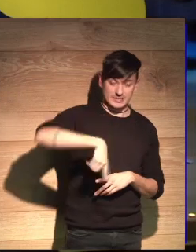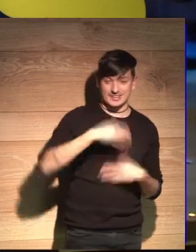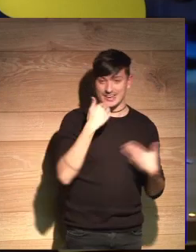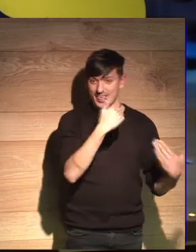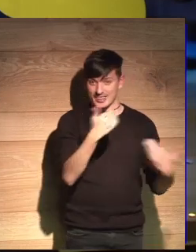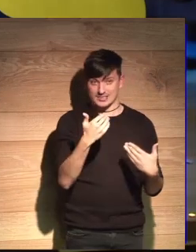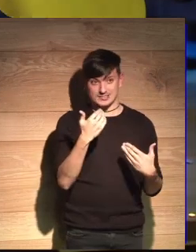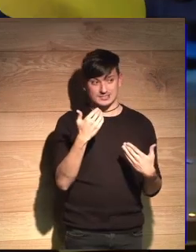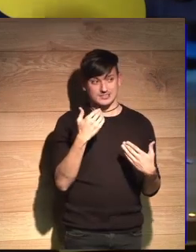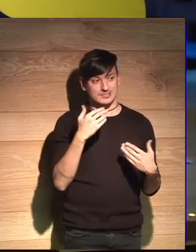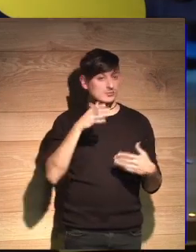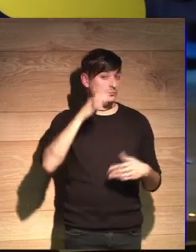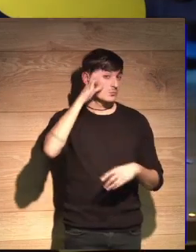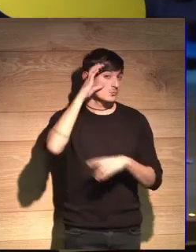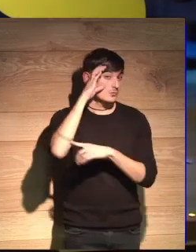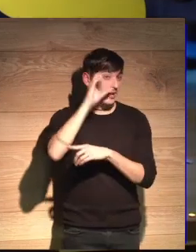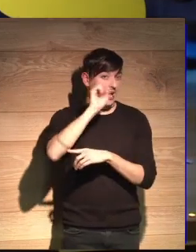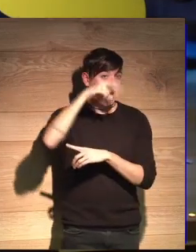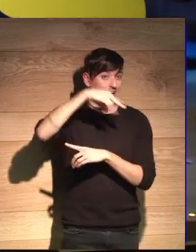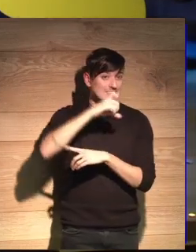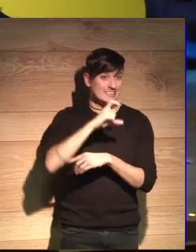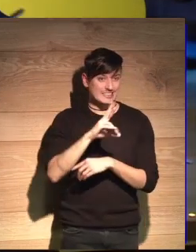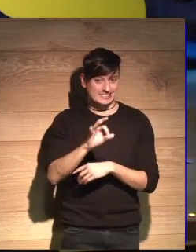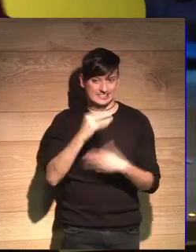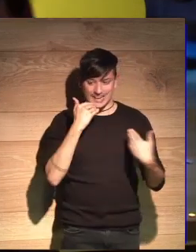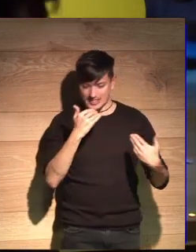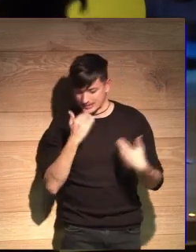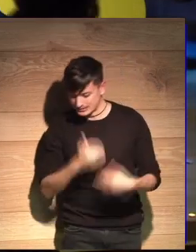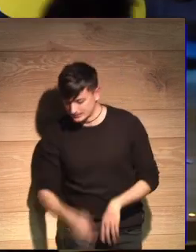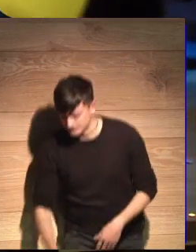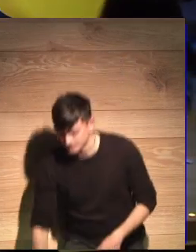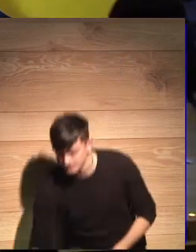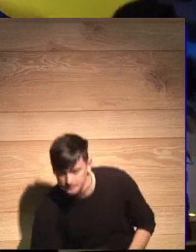and without further ado, let's have Anders.